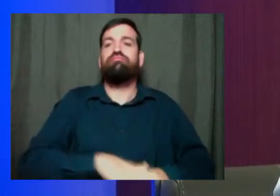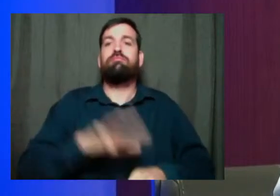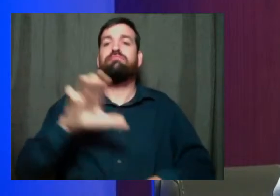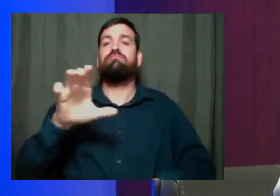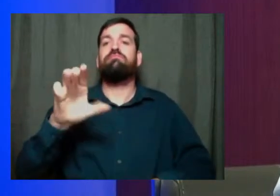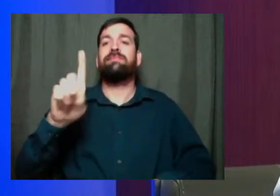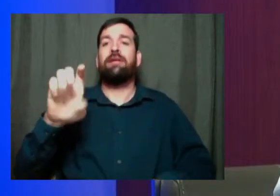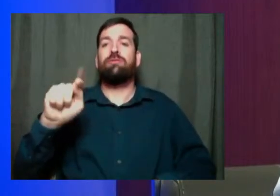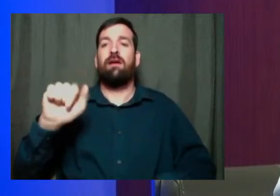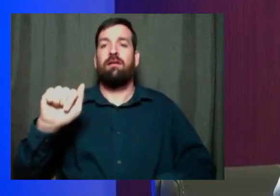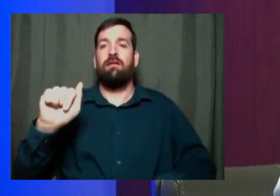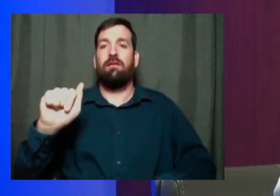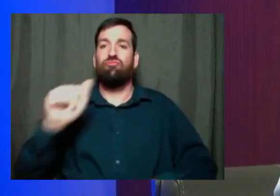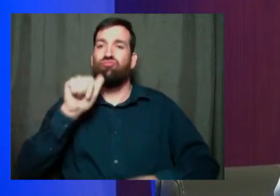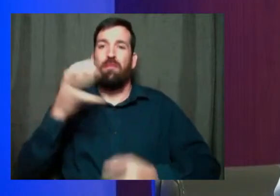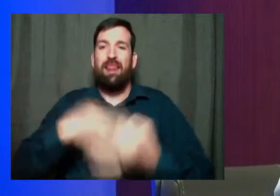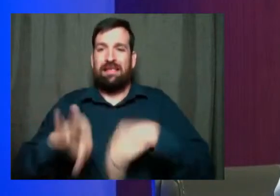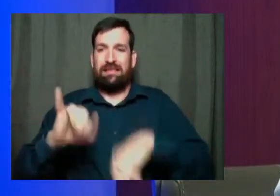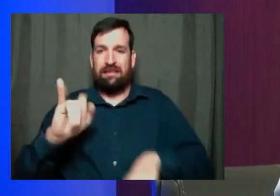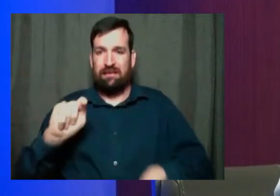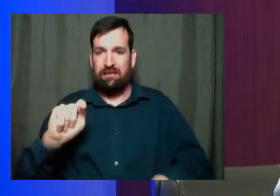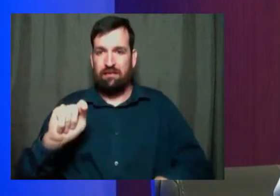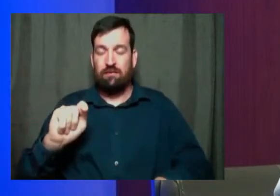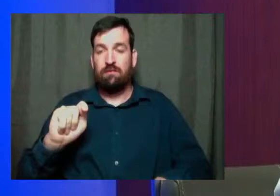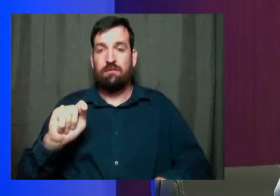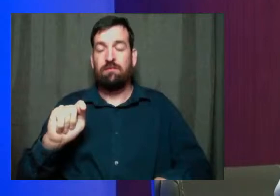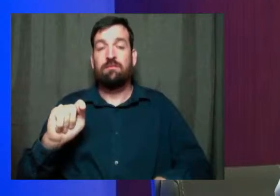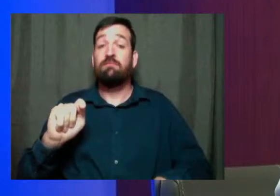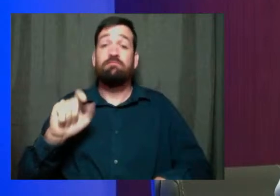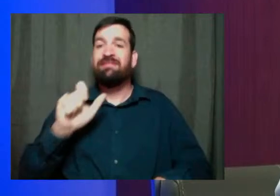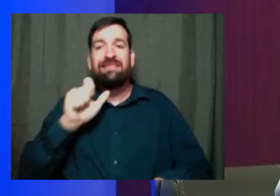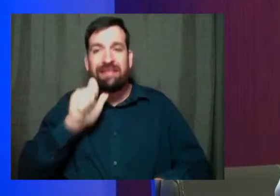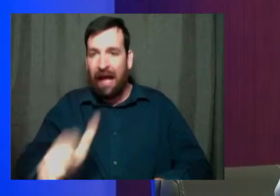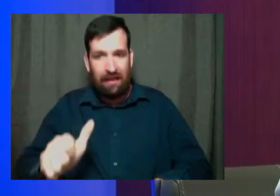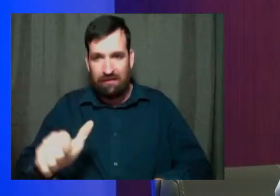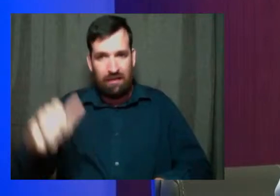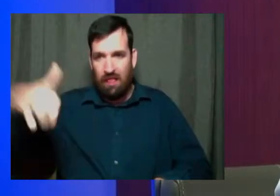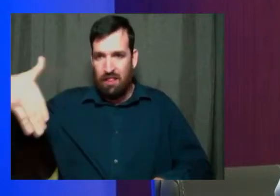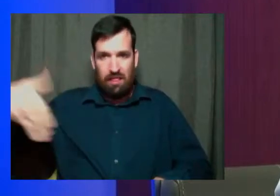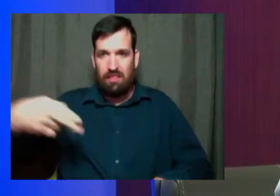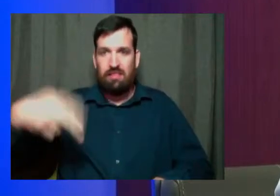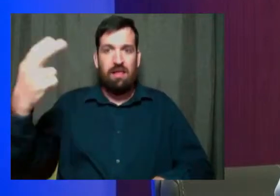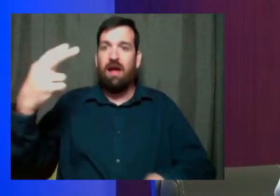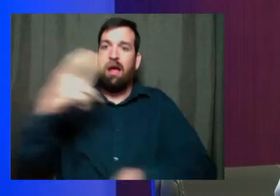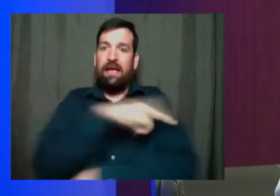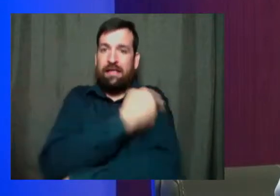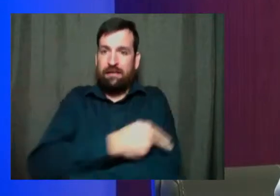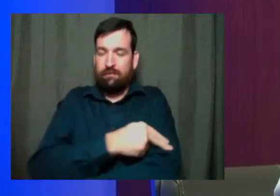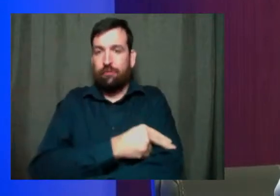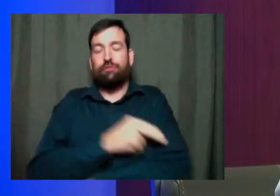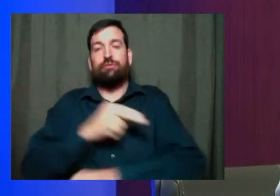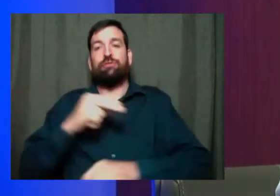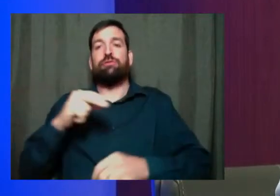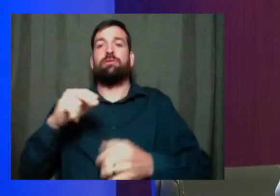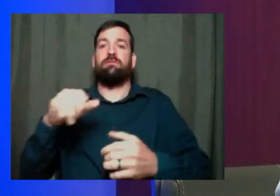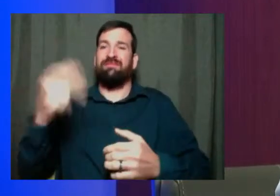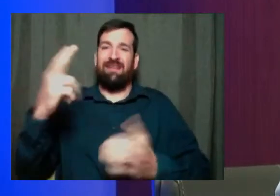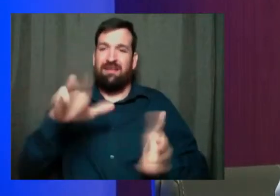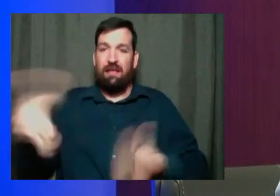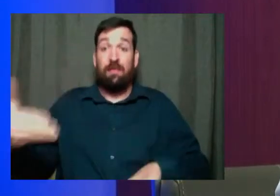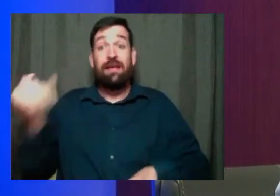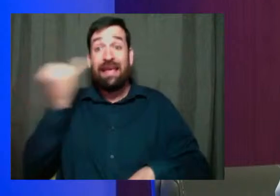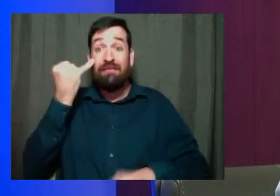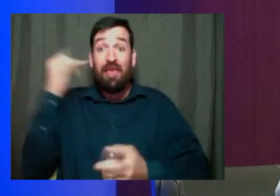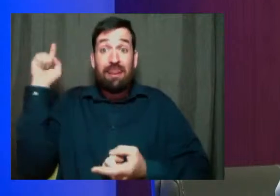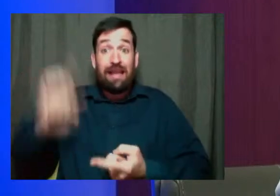far, but it's really early with high hospitalizations and death. If it could actually be a less severe disease than Delta, that might actually turn